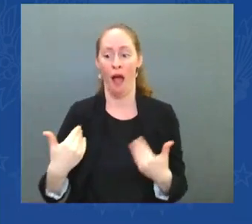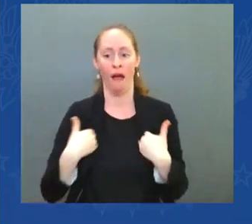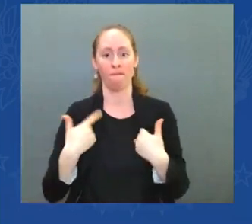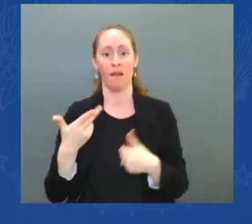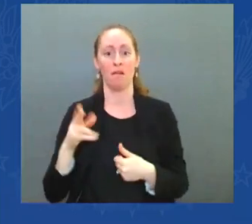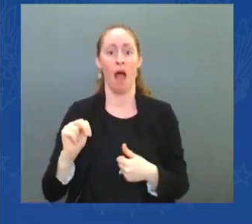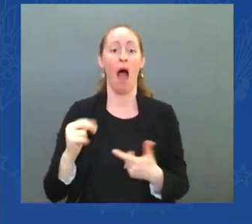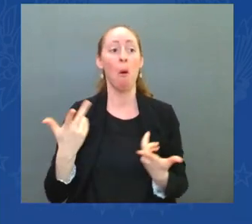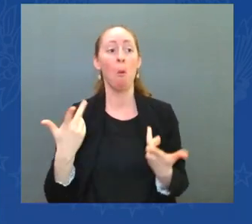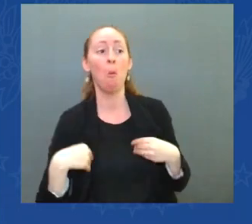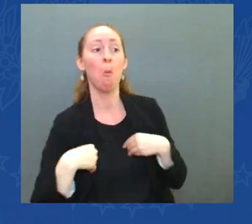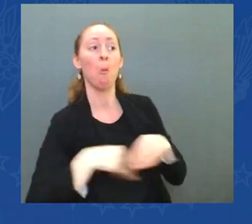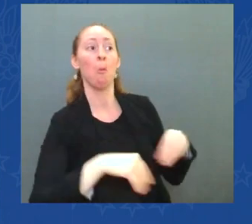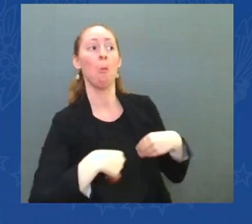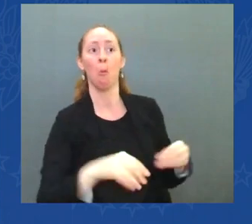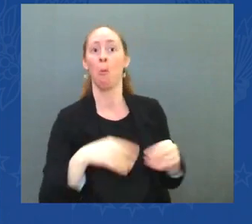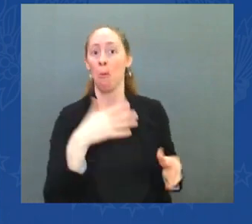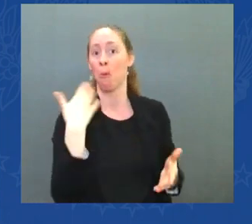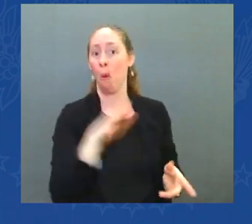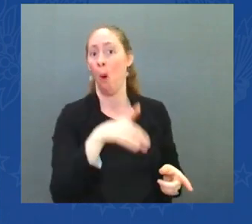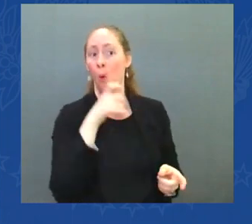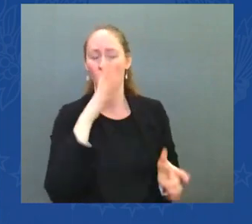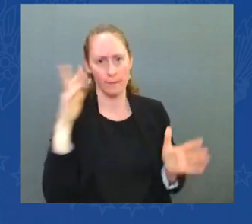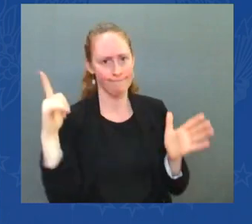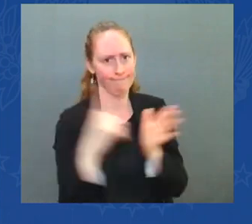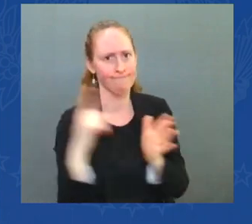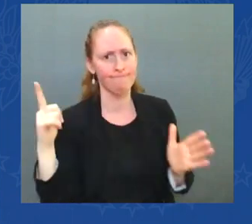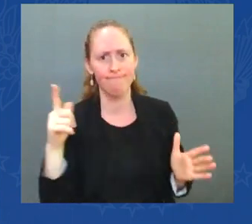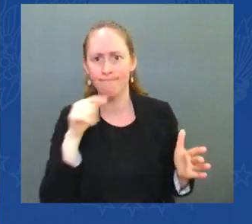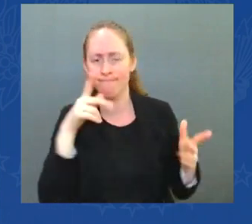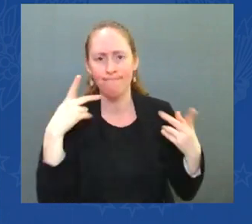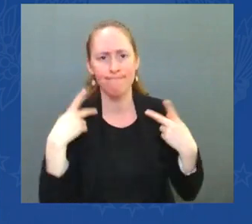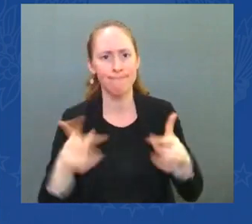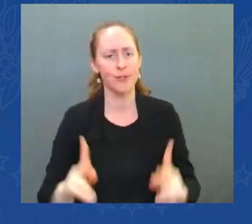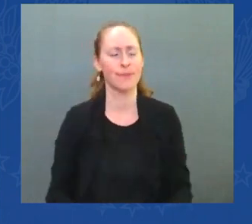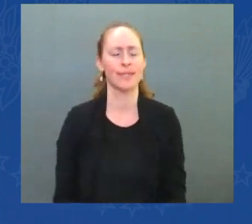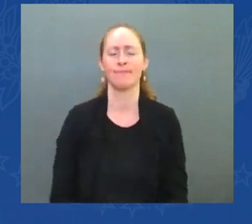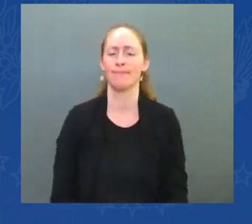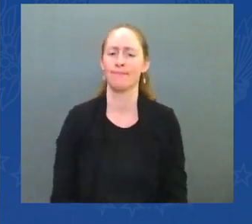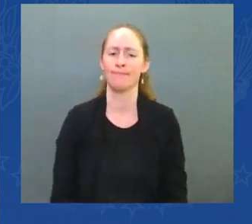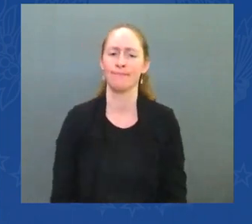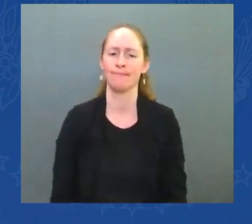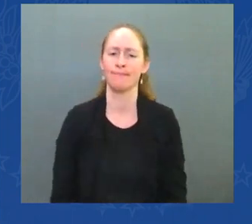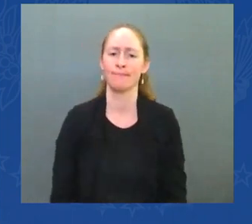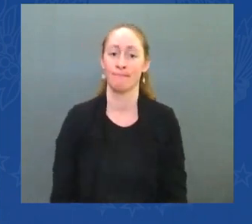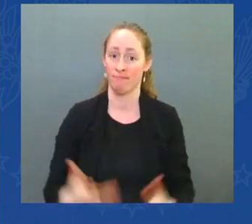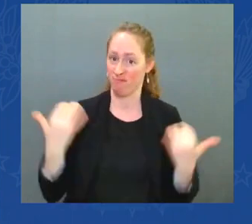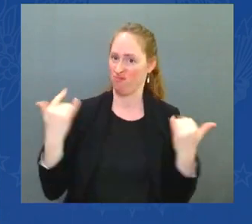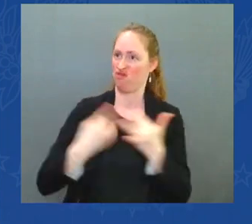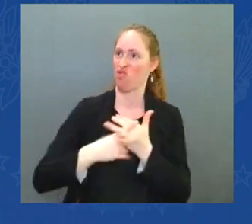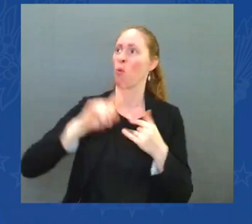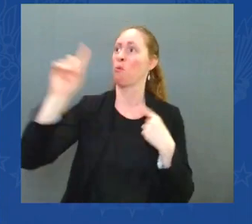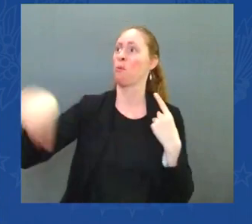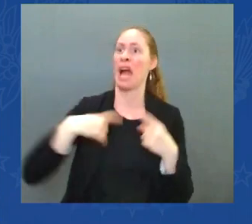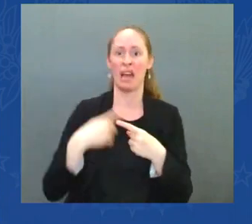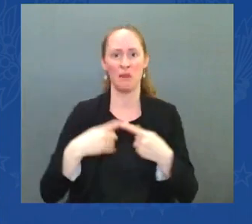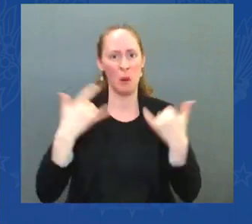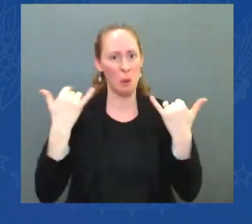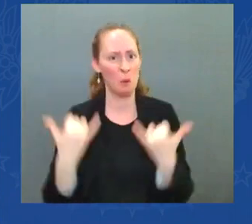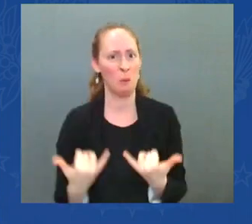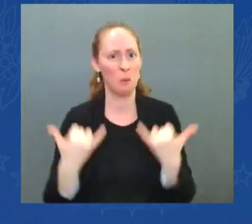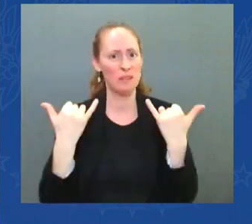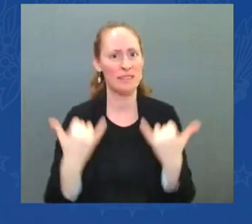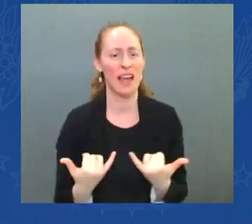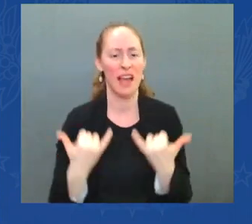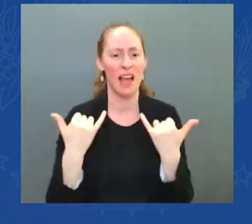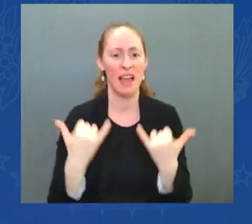And starting today, weapons like the one used in Saugus High School and to ambush deputies with us that are here with us today are